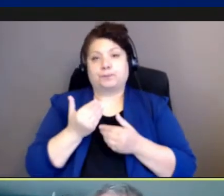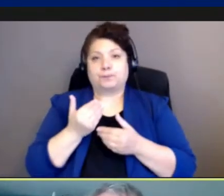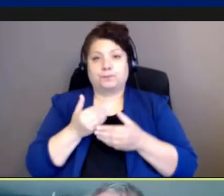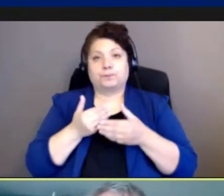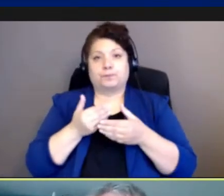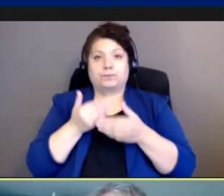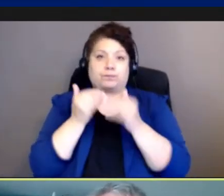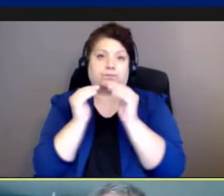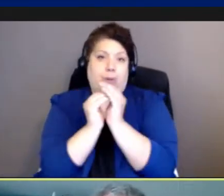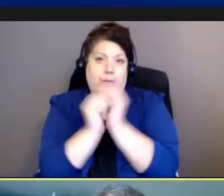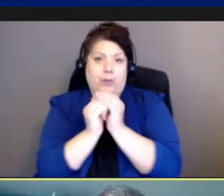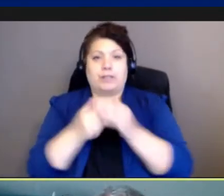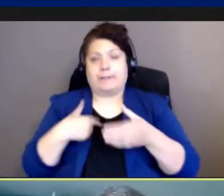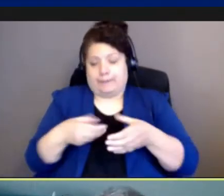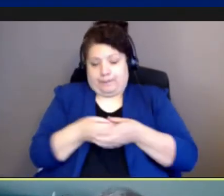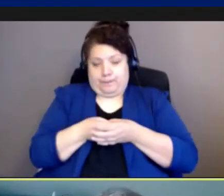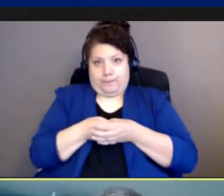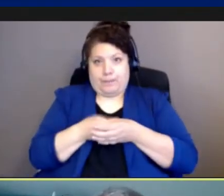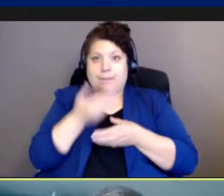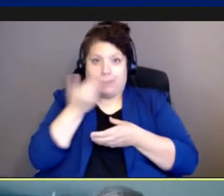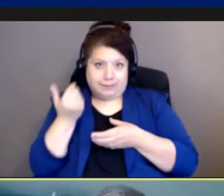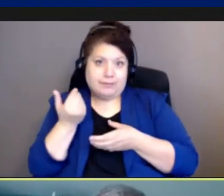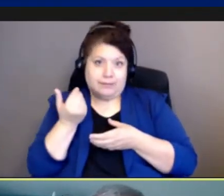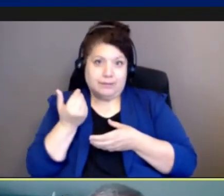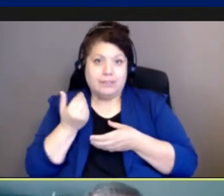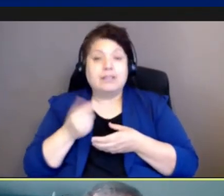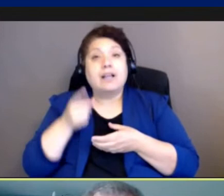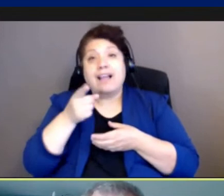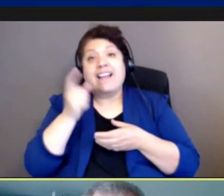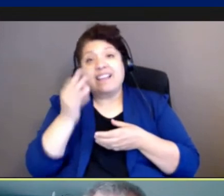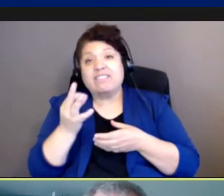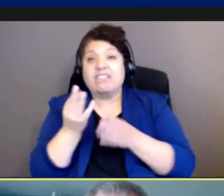people and the times that, yes, you are out and about.